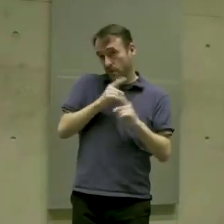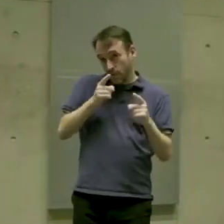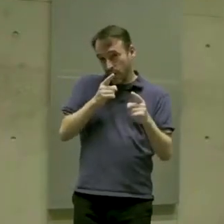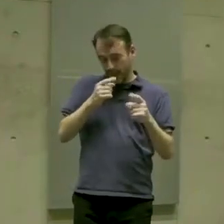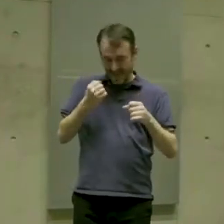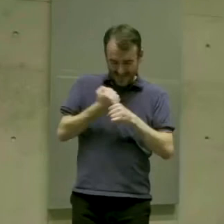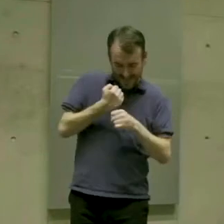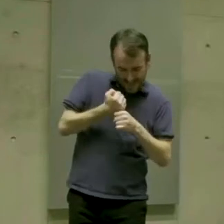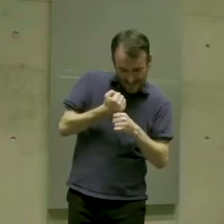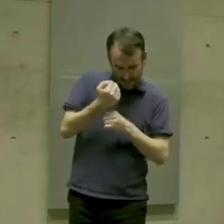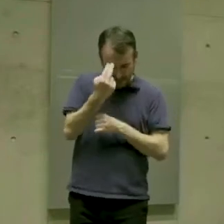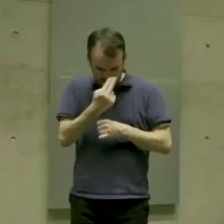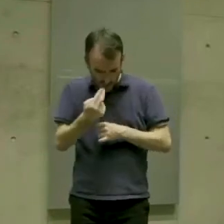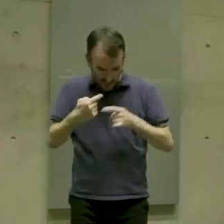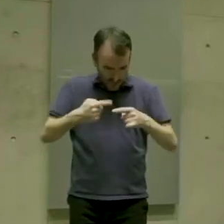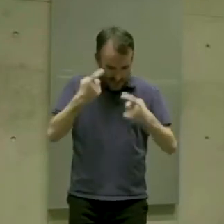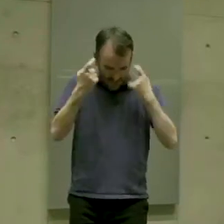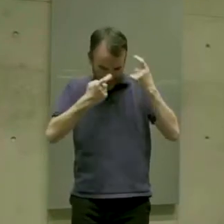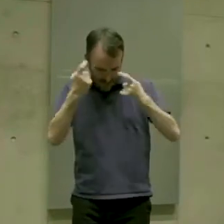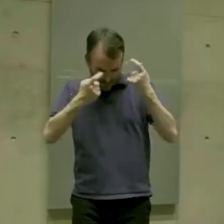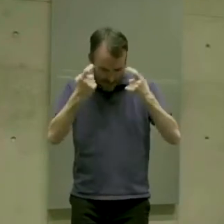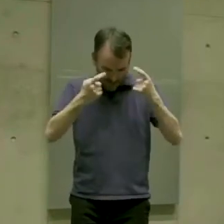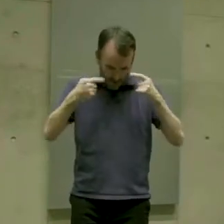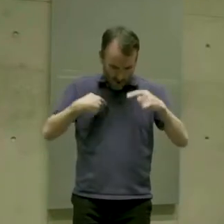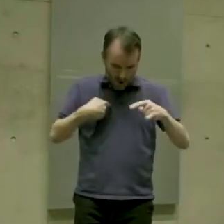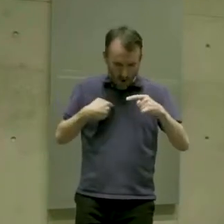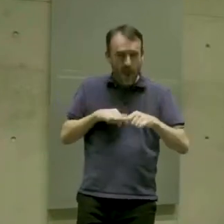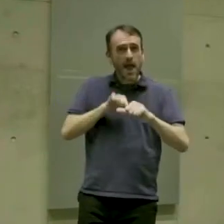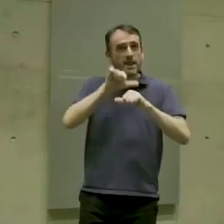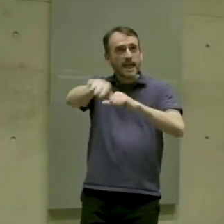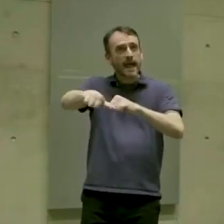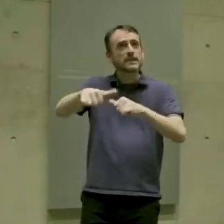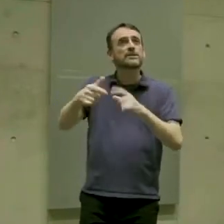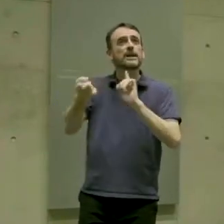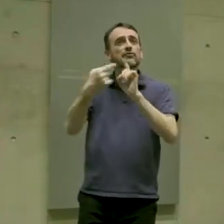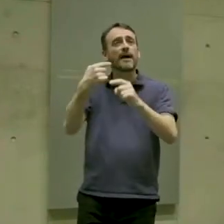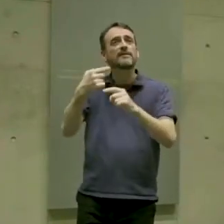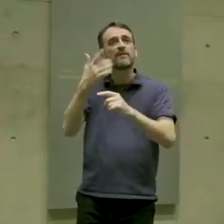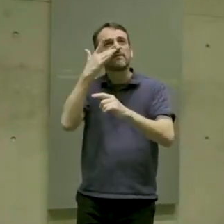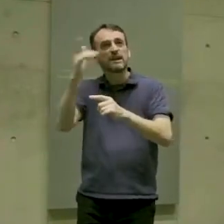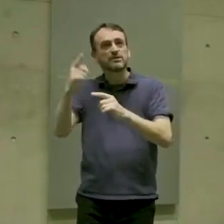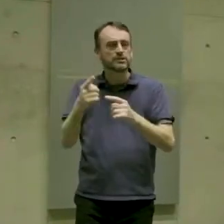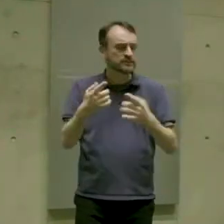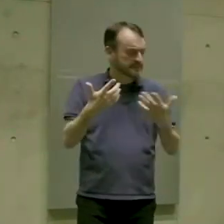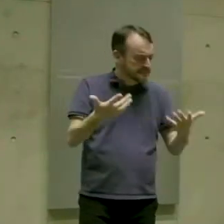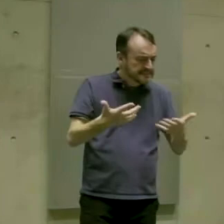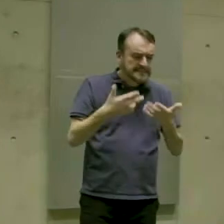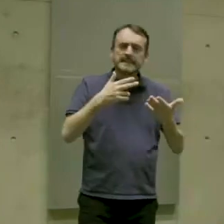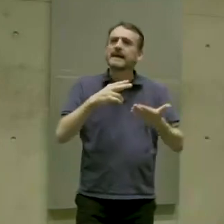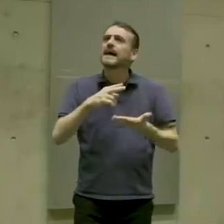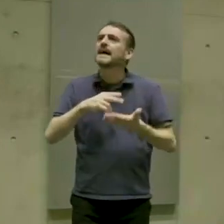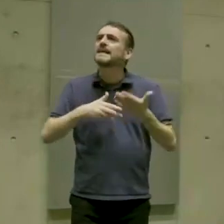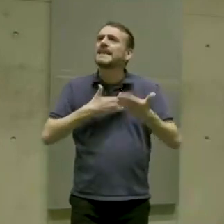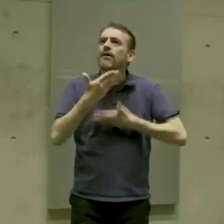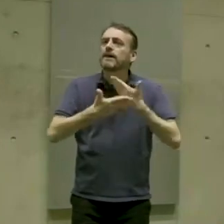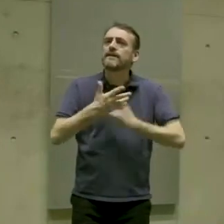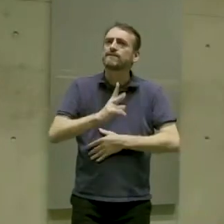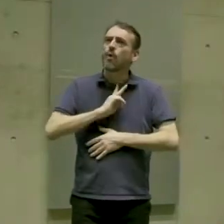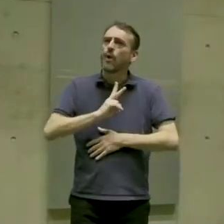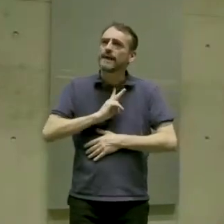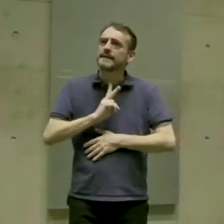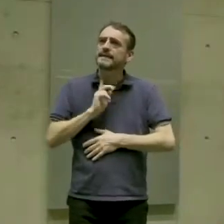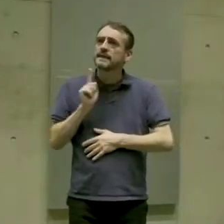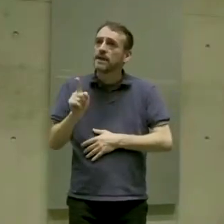struggling on how to characterize the narrative voice of your next piece of interactive fiction, you won't find a better catalogue of ghosts to put in